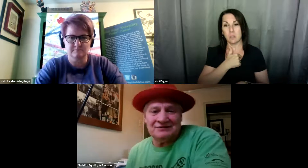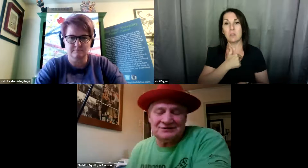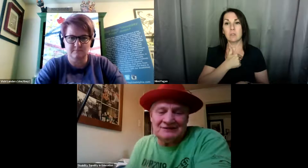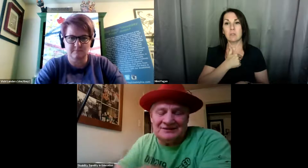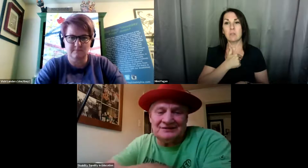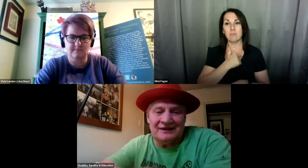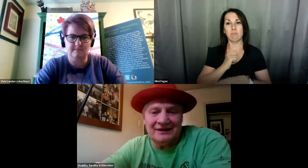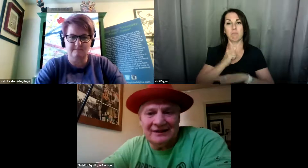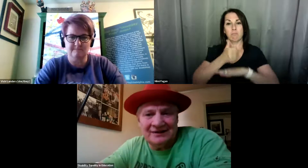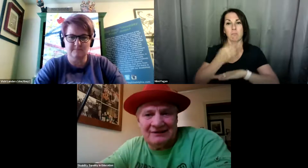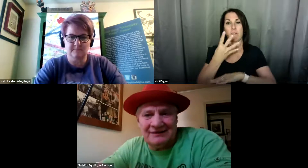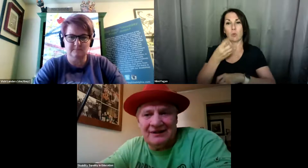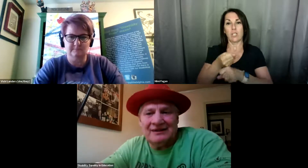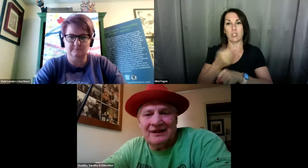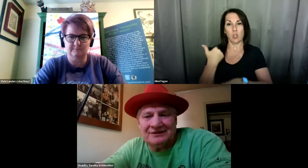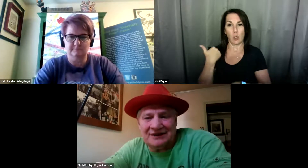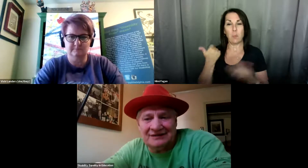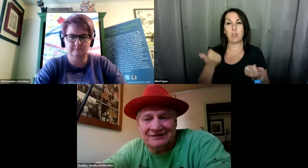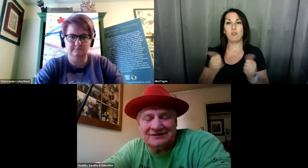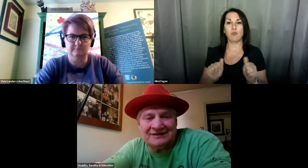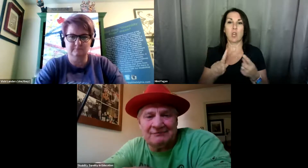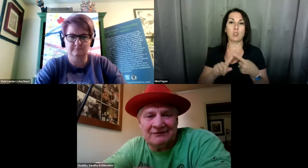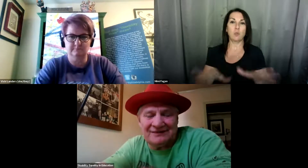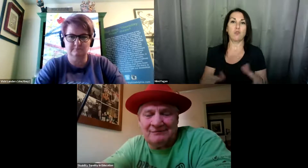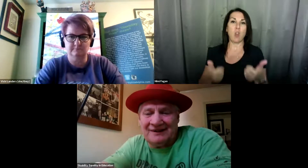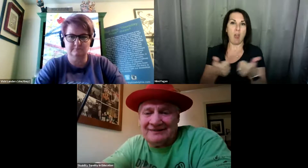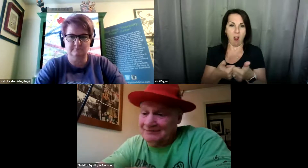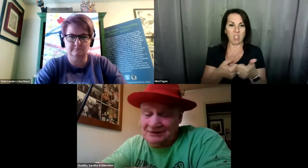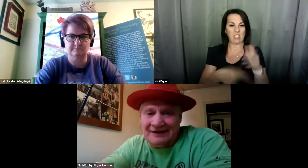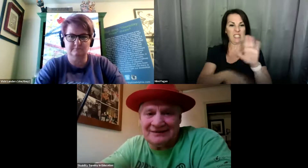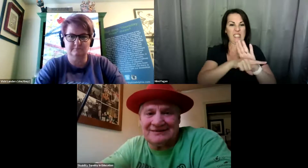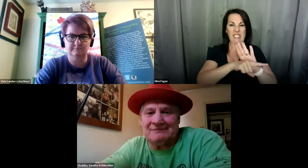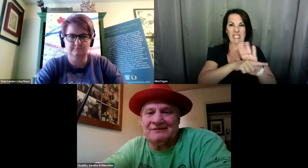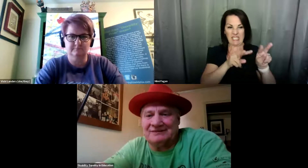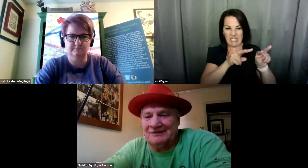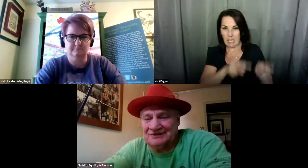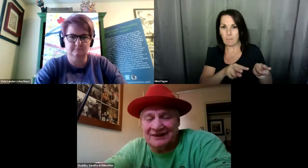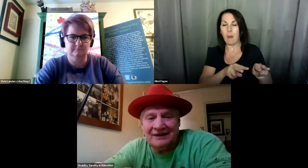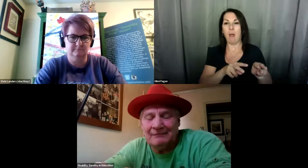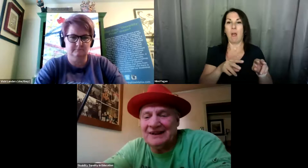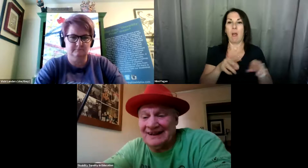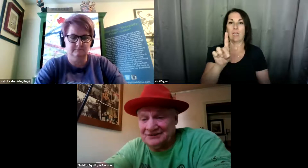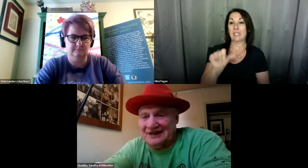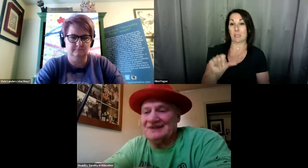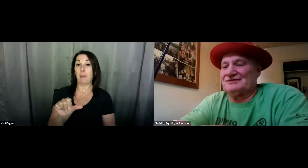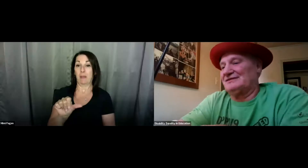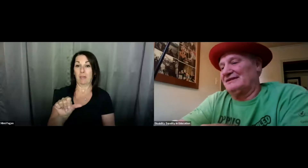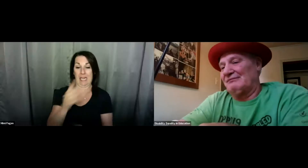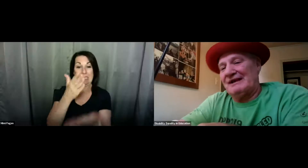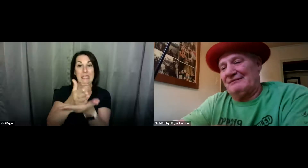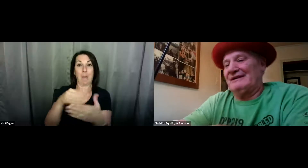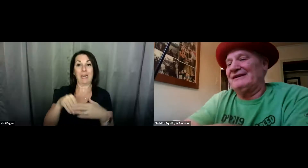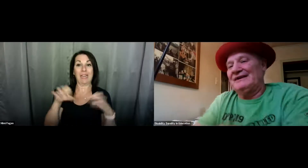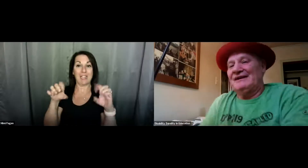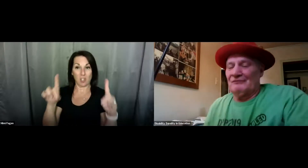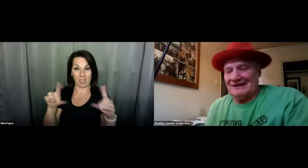ago to actually try and challenge the stigma of disability, to end the stigma of disability in education. And the